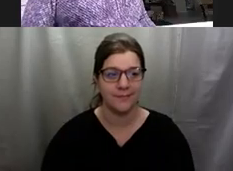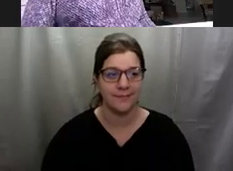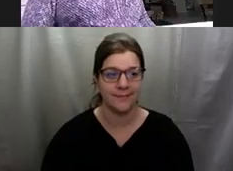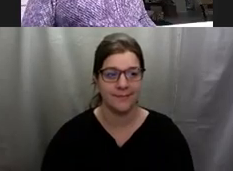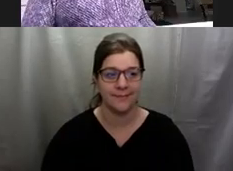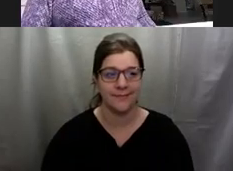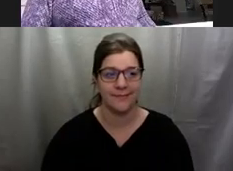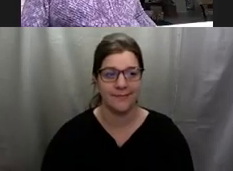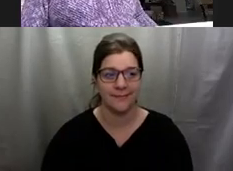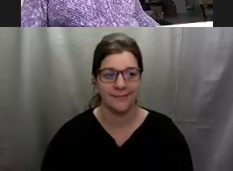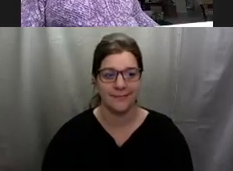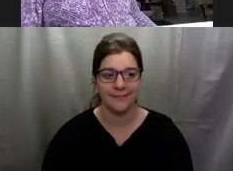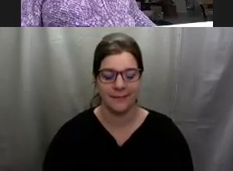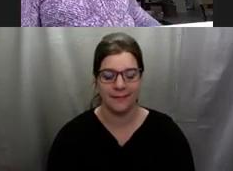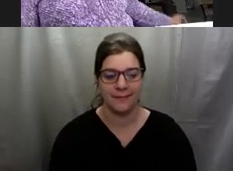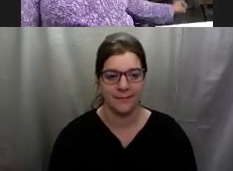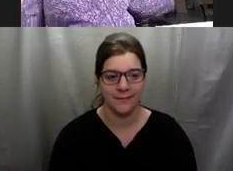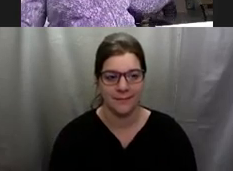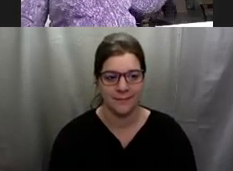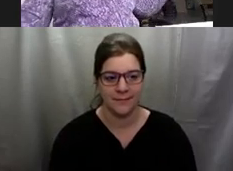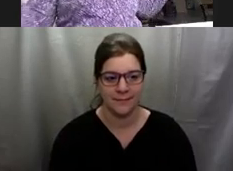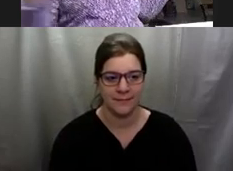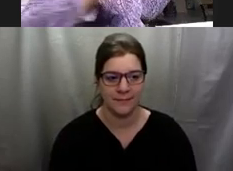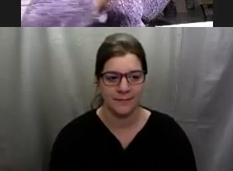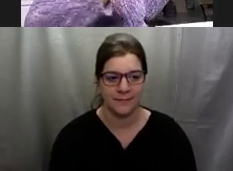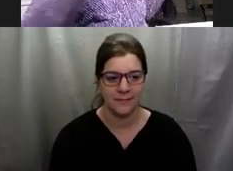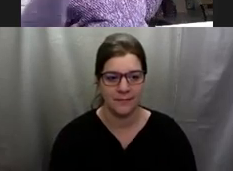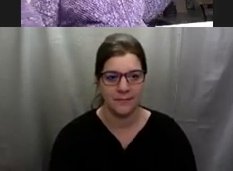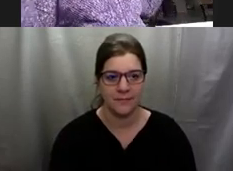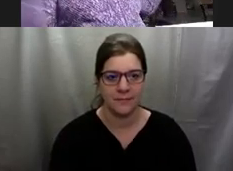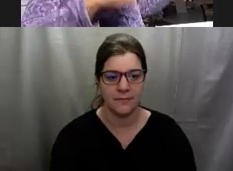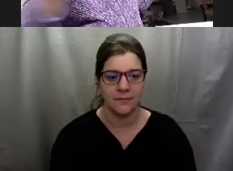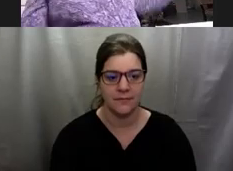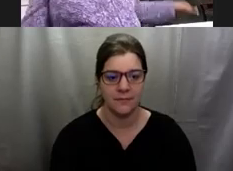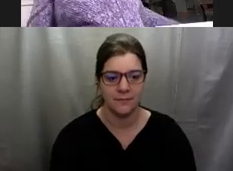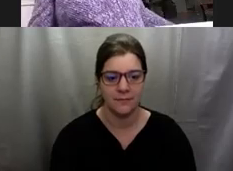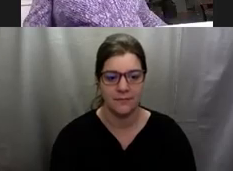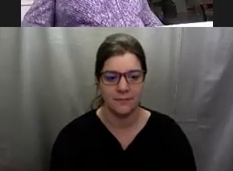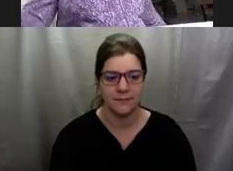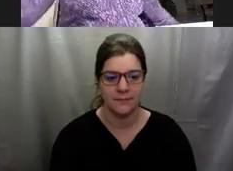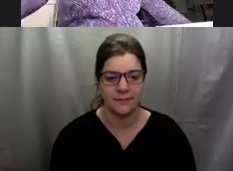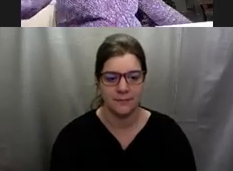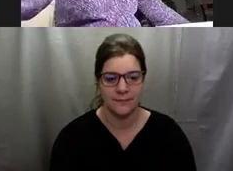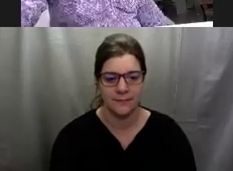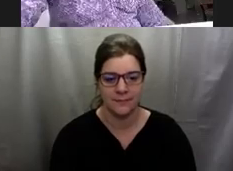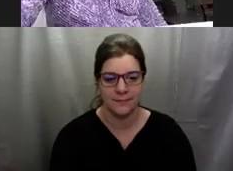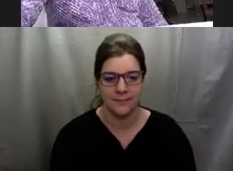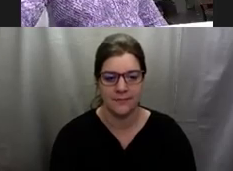Okay. If anyone else wants to chime in for my group, that would be great. I was kind of trying to lead and scribble down